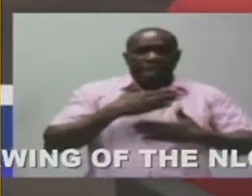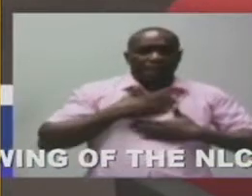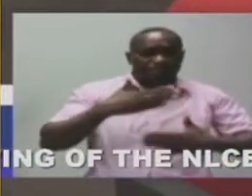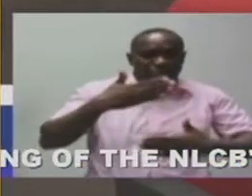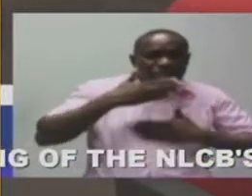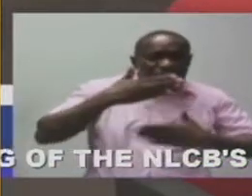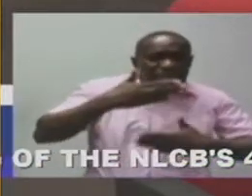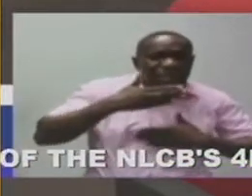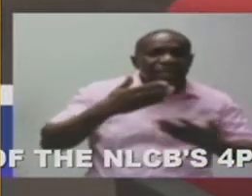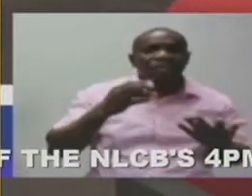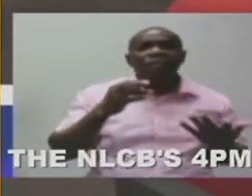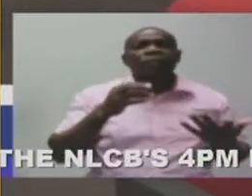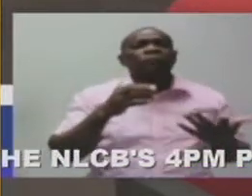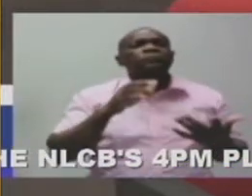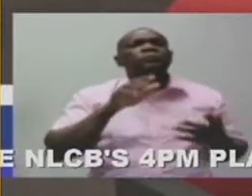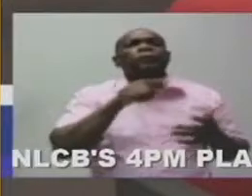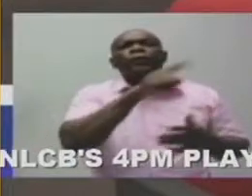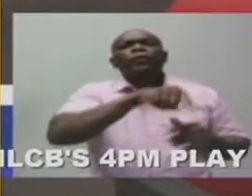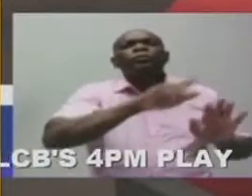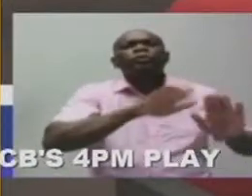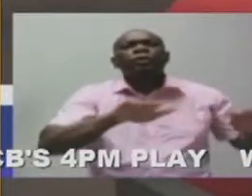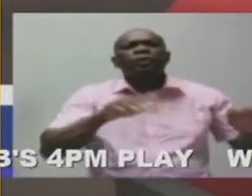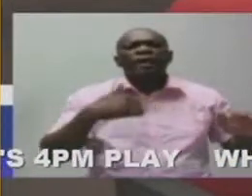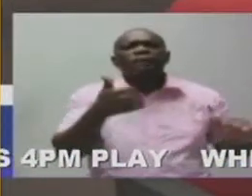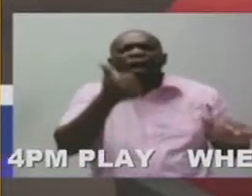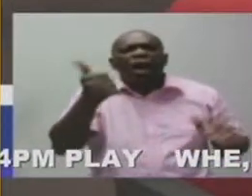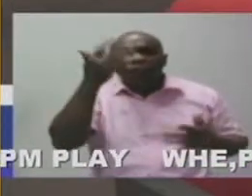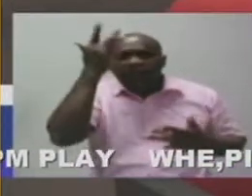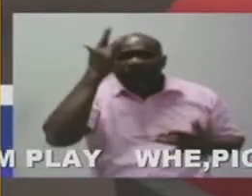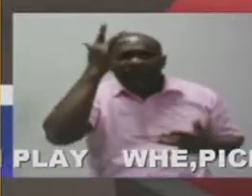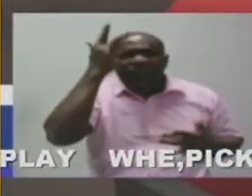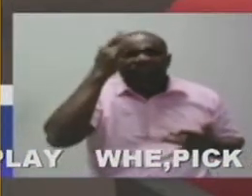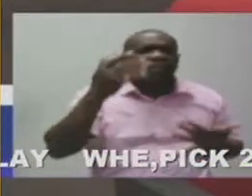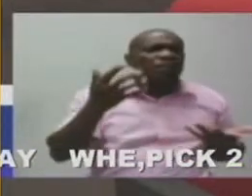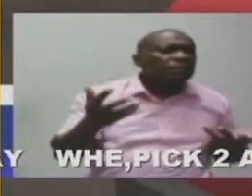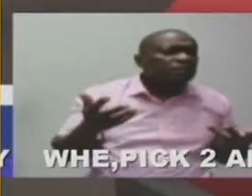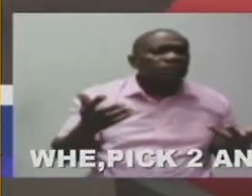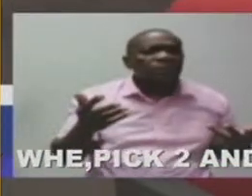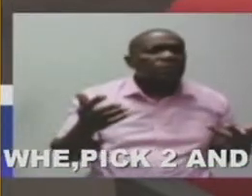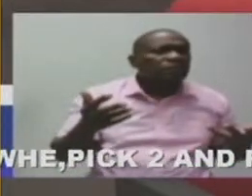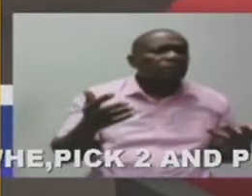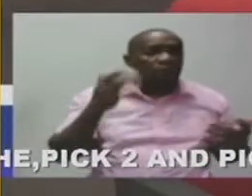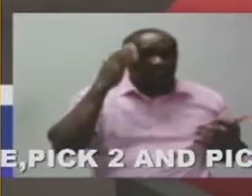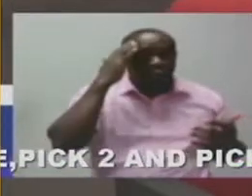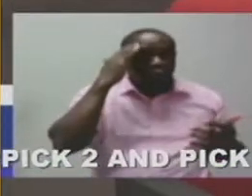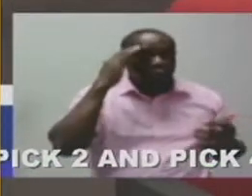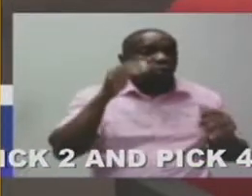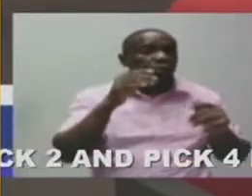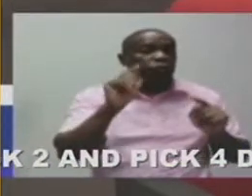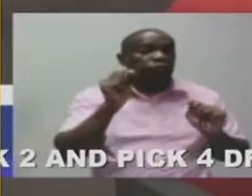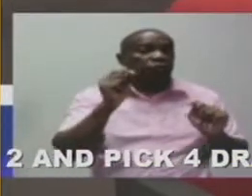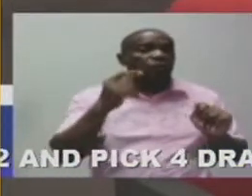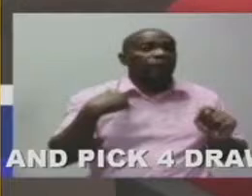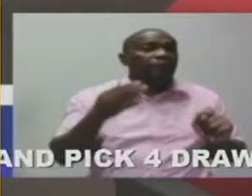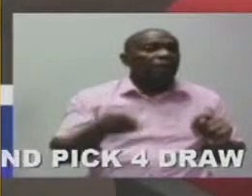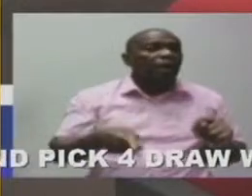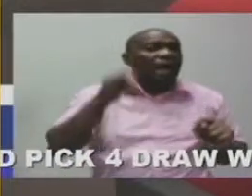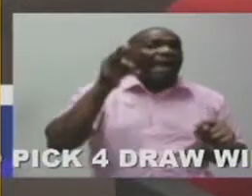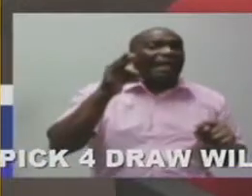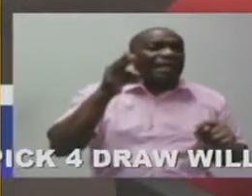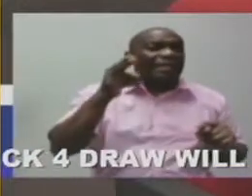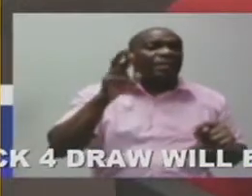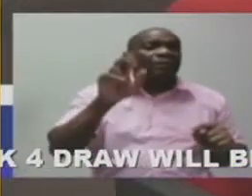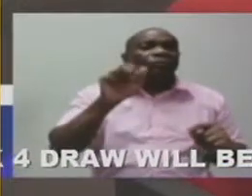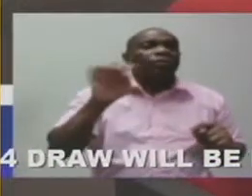any underlying medical conditions? Like I know that in Trinidad we have a high rate of childhood obesity and